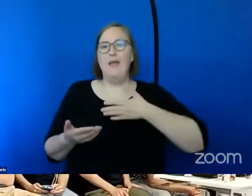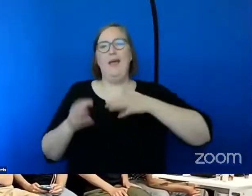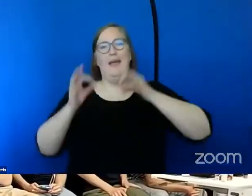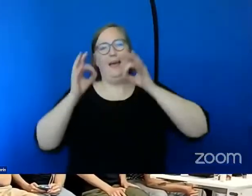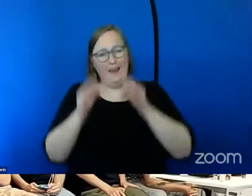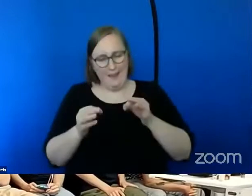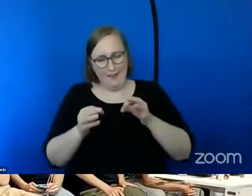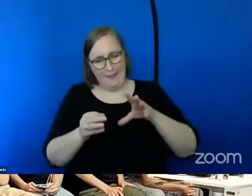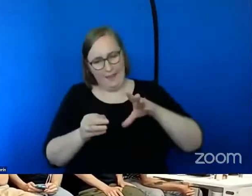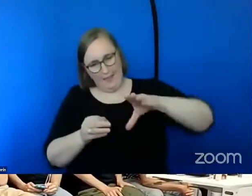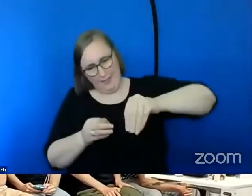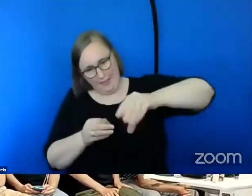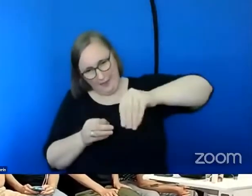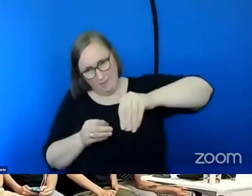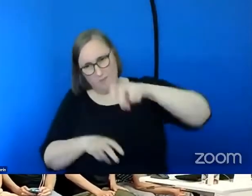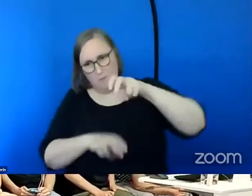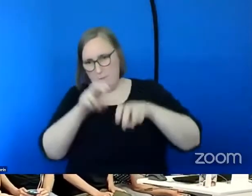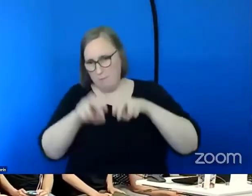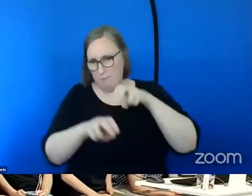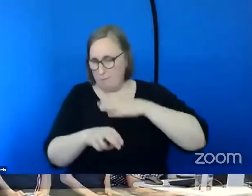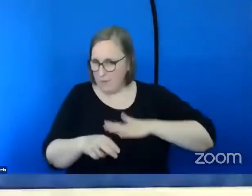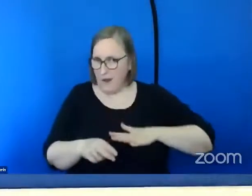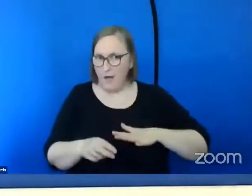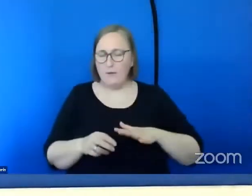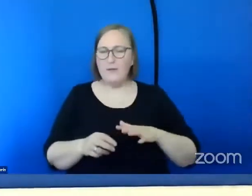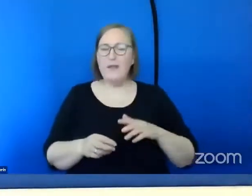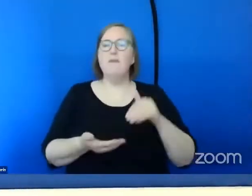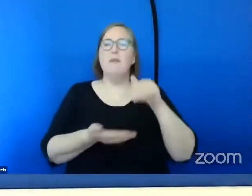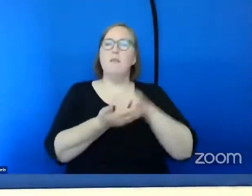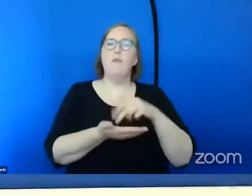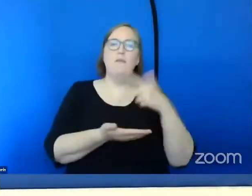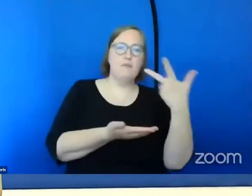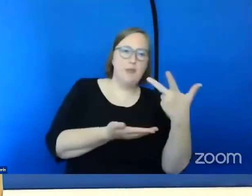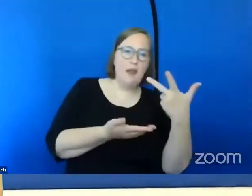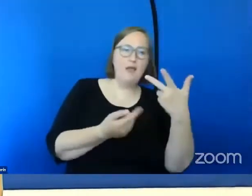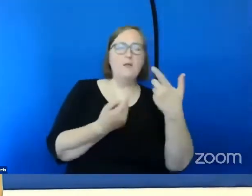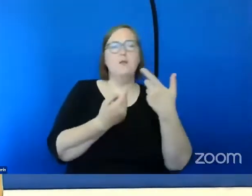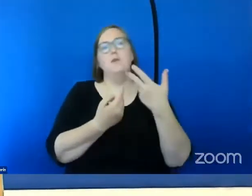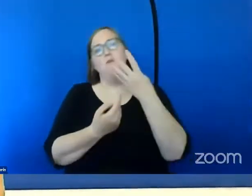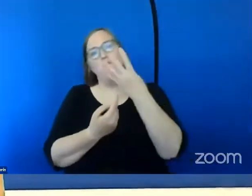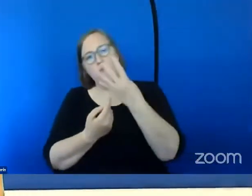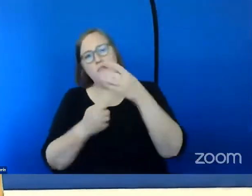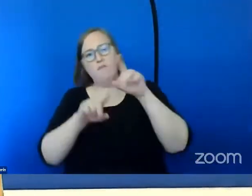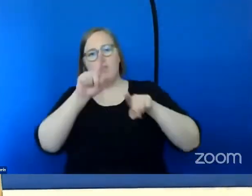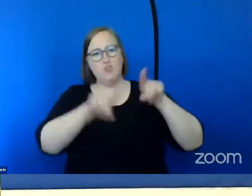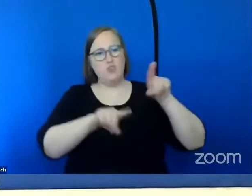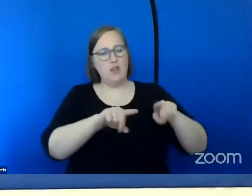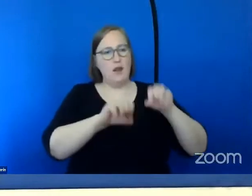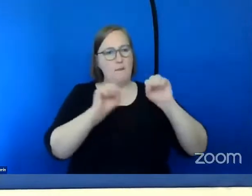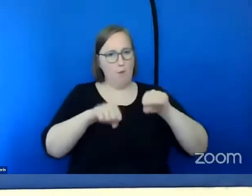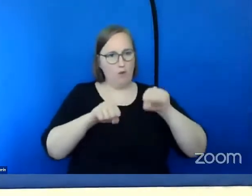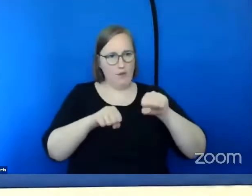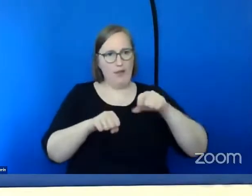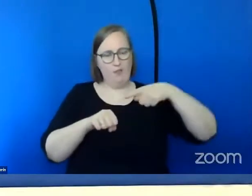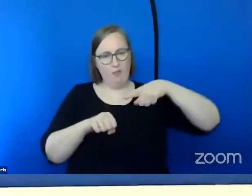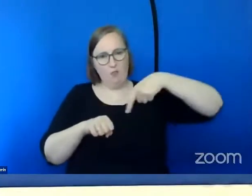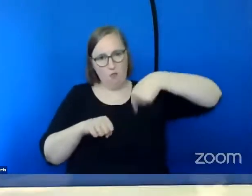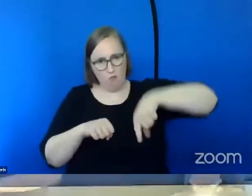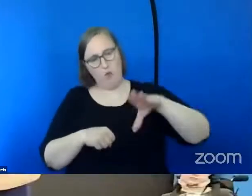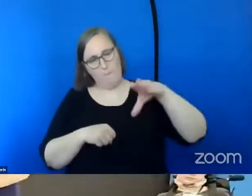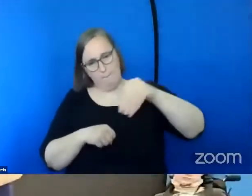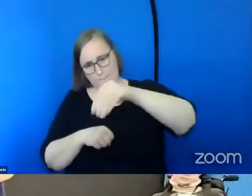of hard to see how he moves the marble here. And then he had the precision grip and also pinch